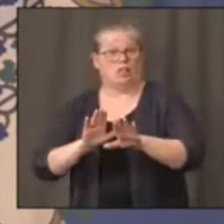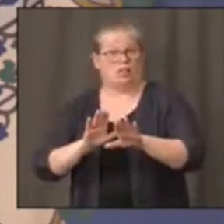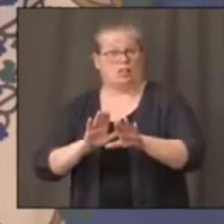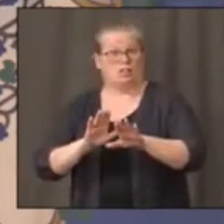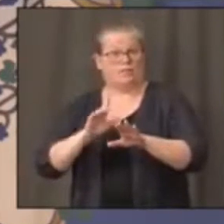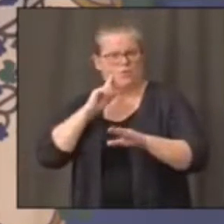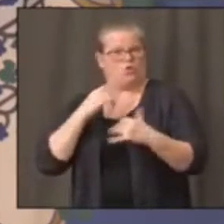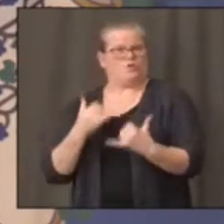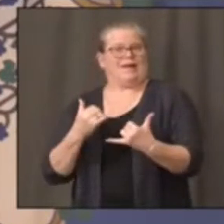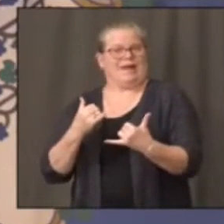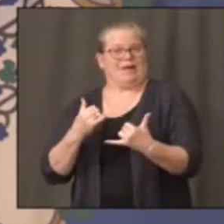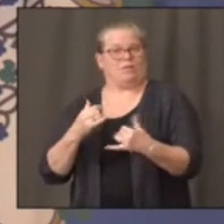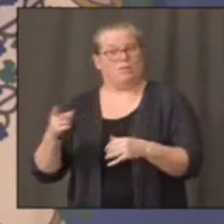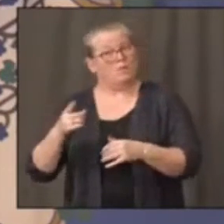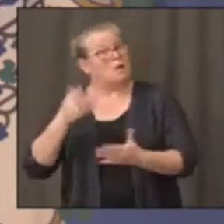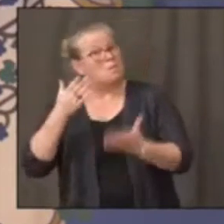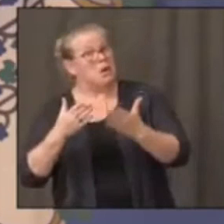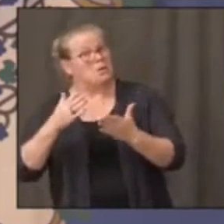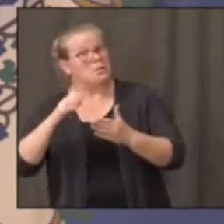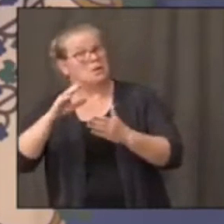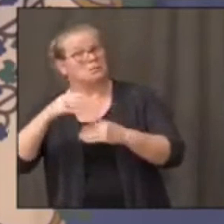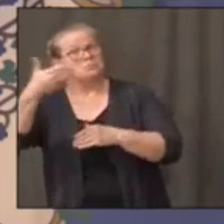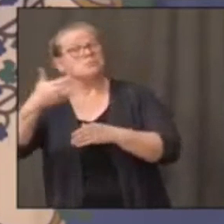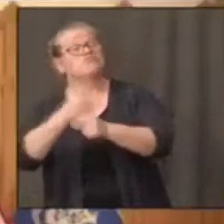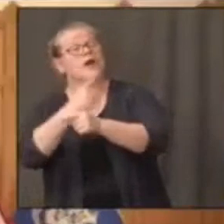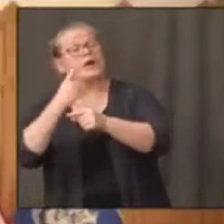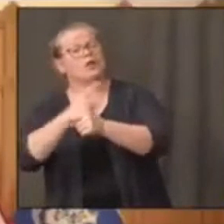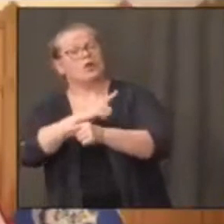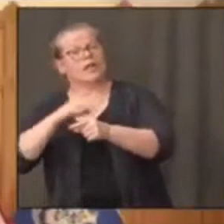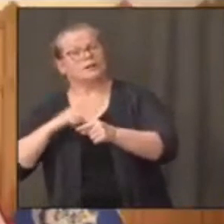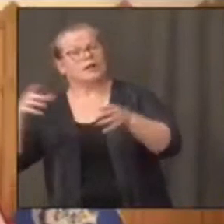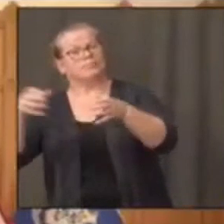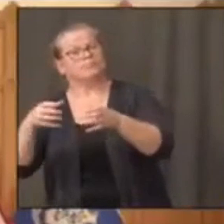yes. Thank you.